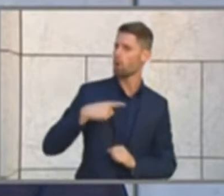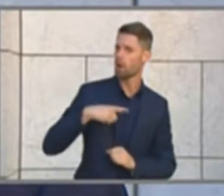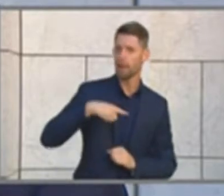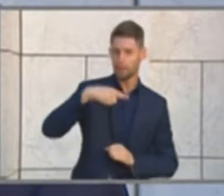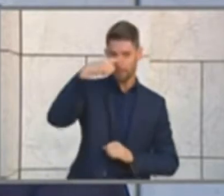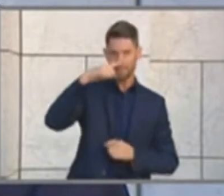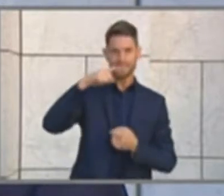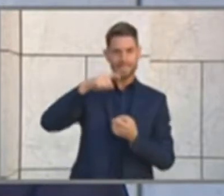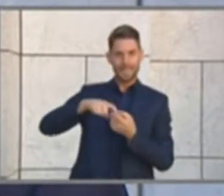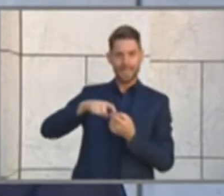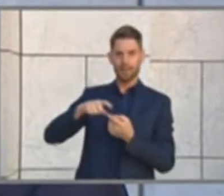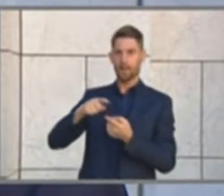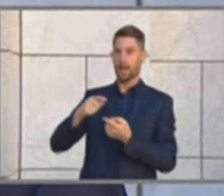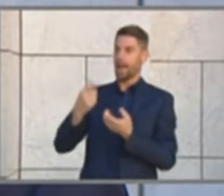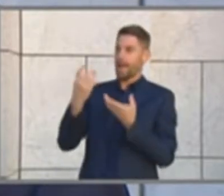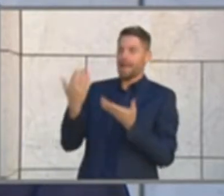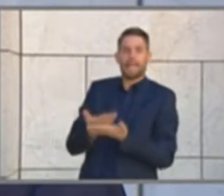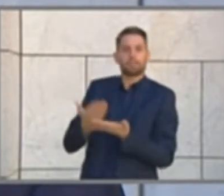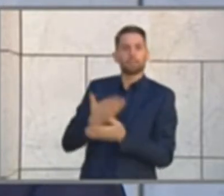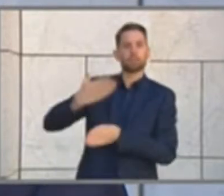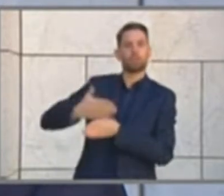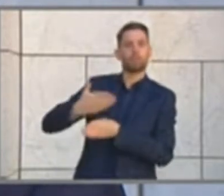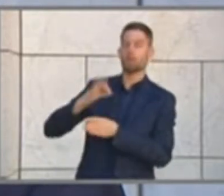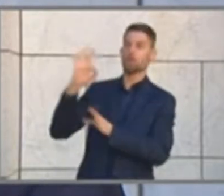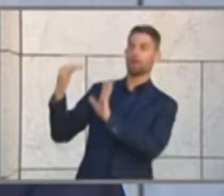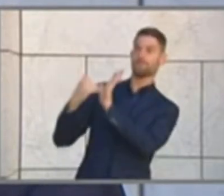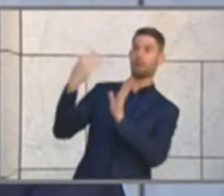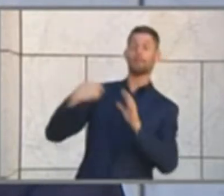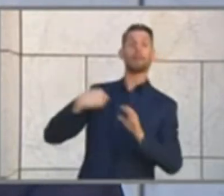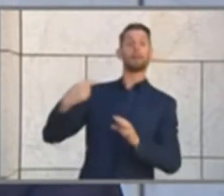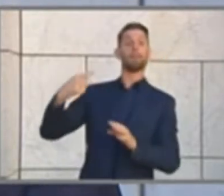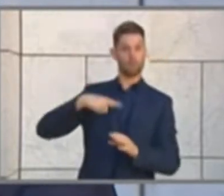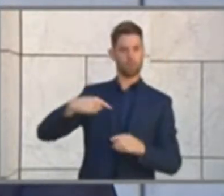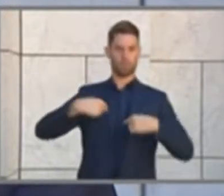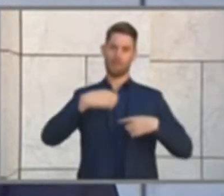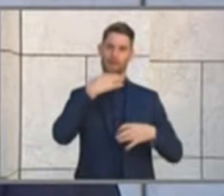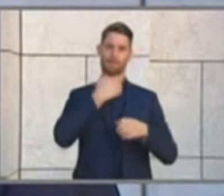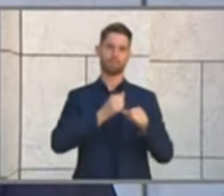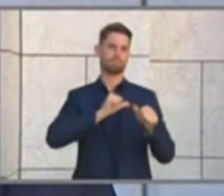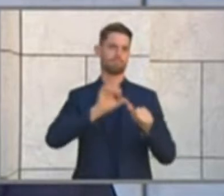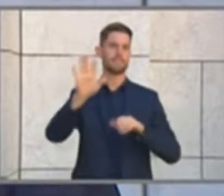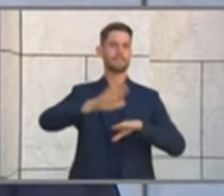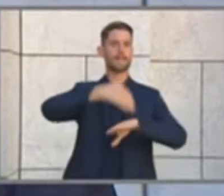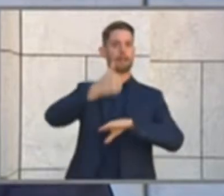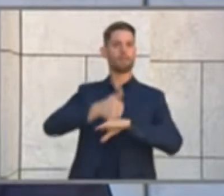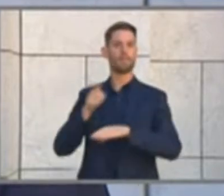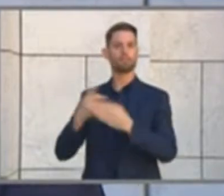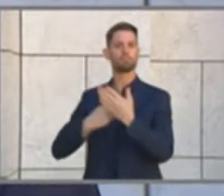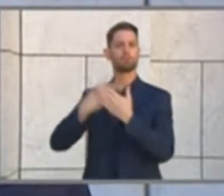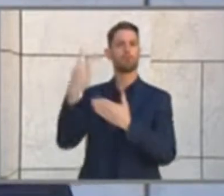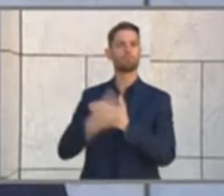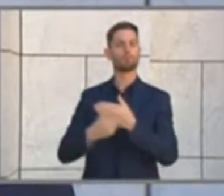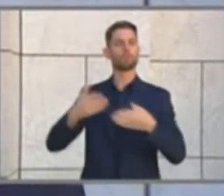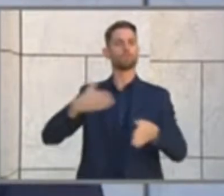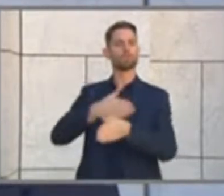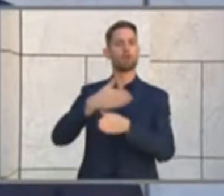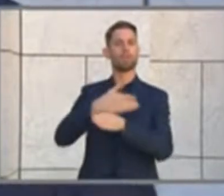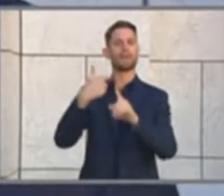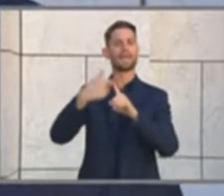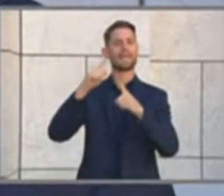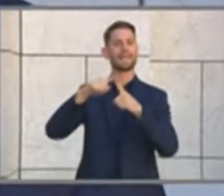able to stay connected to their employers has been because of the JobKeeper program, and clearly the JobKeeper program has